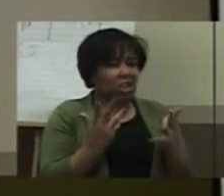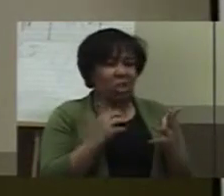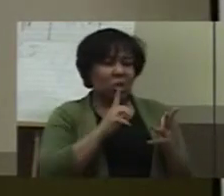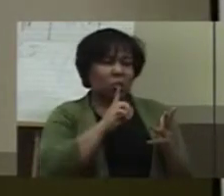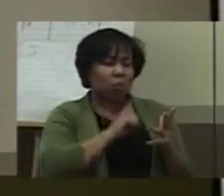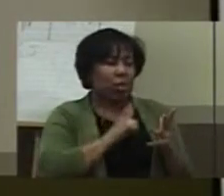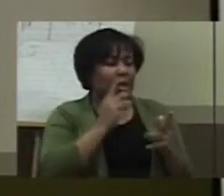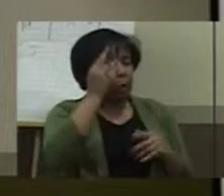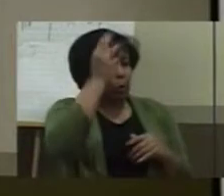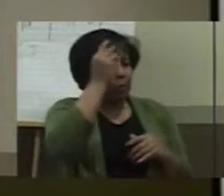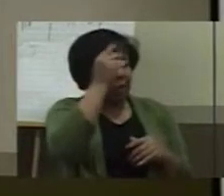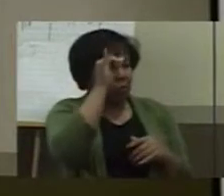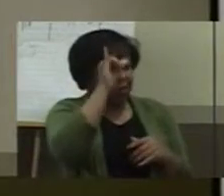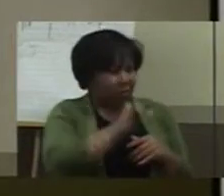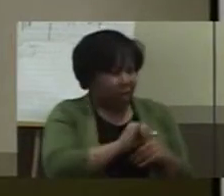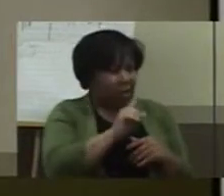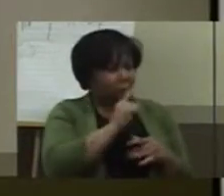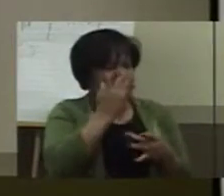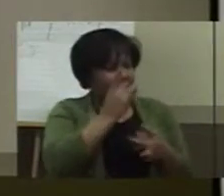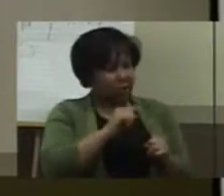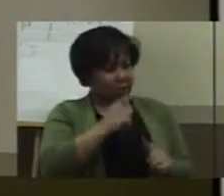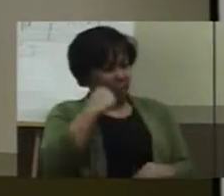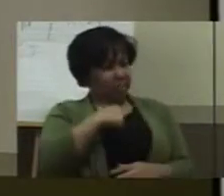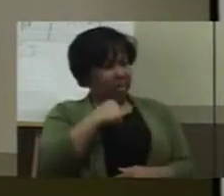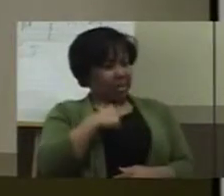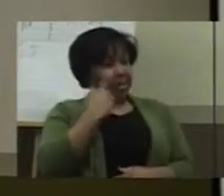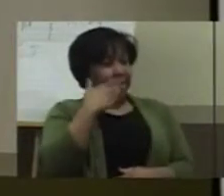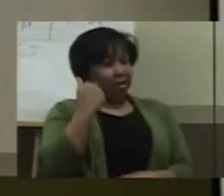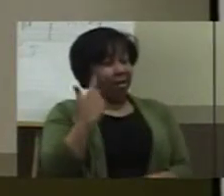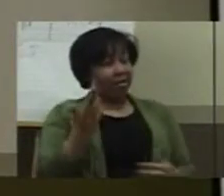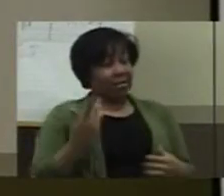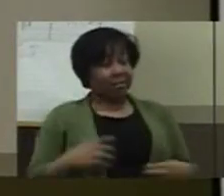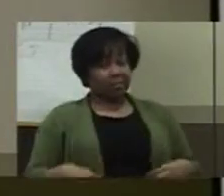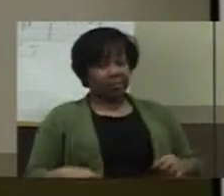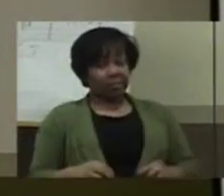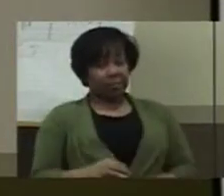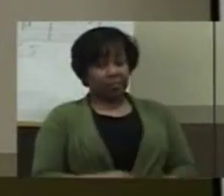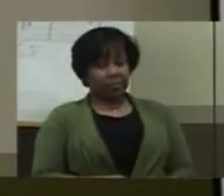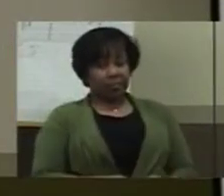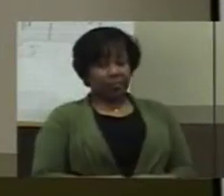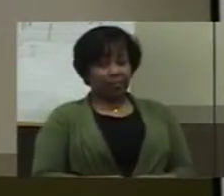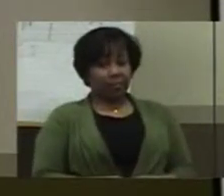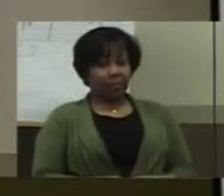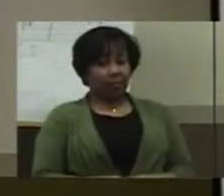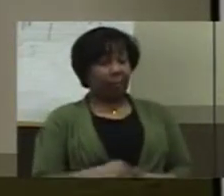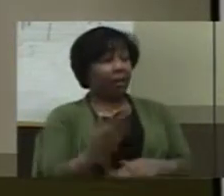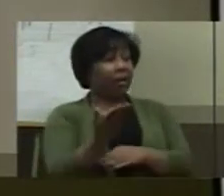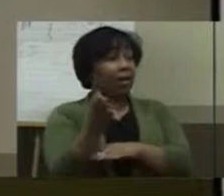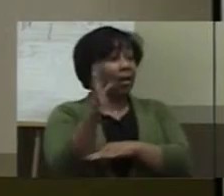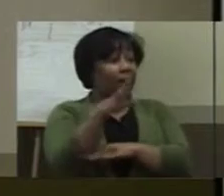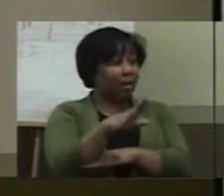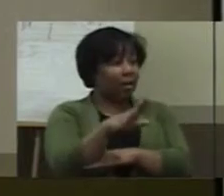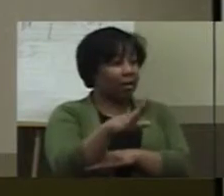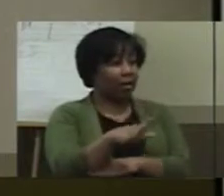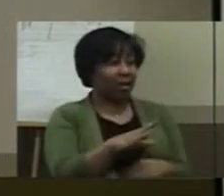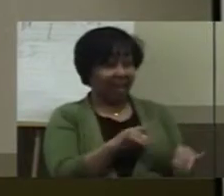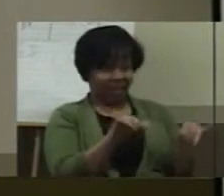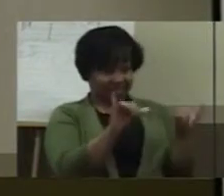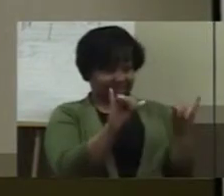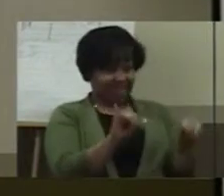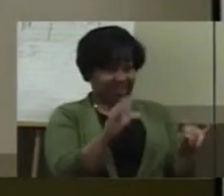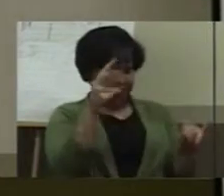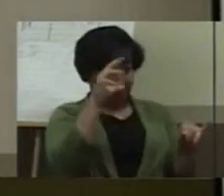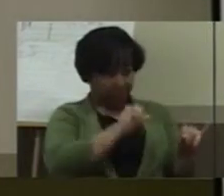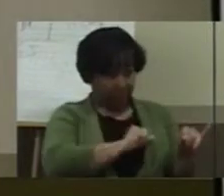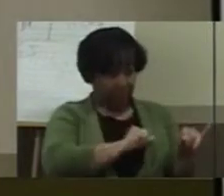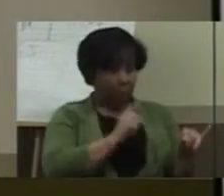just reflecting on that is always so interesting to me, because then later in the day we're going to be taking these